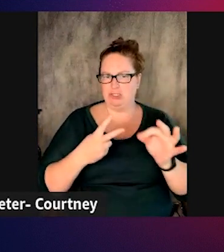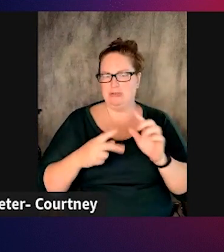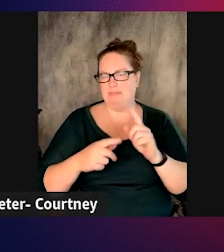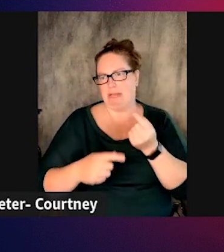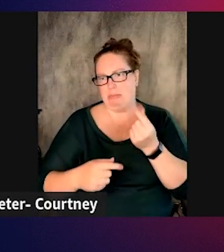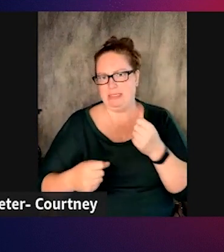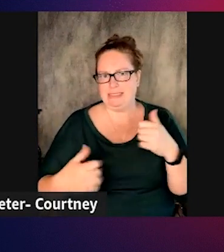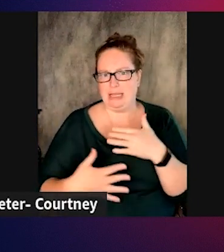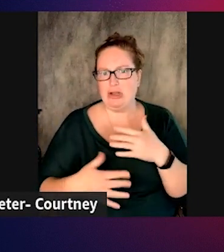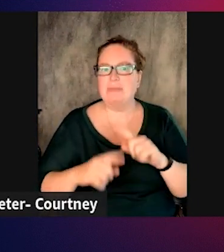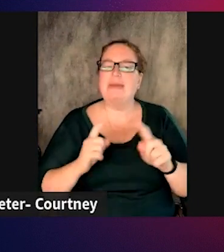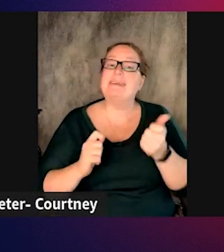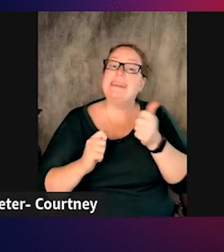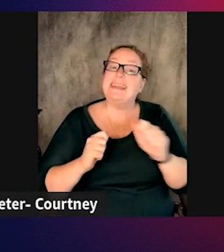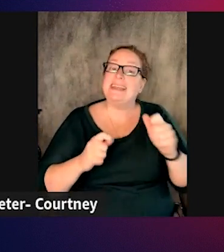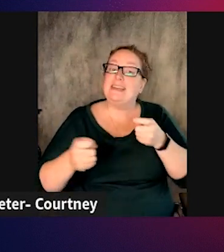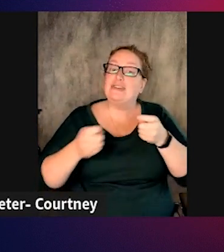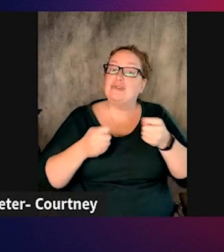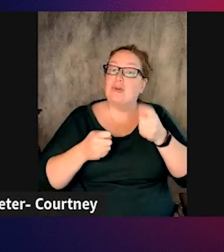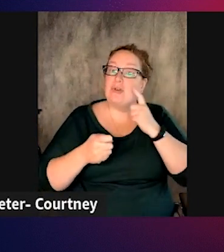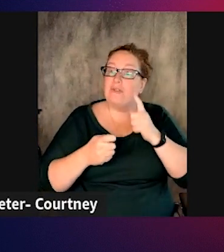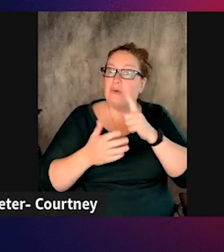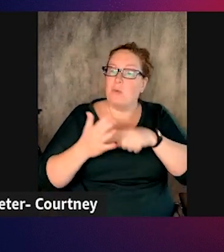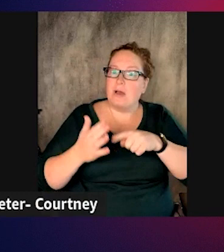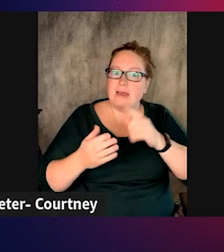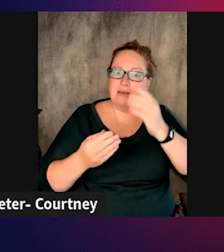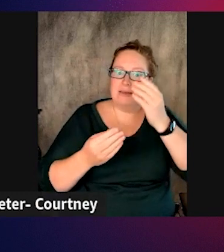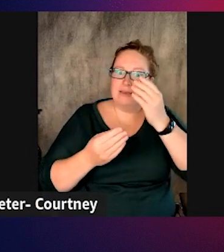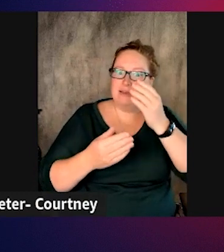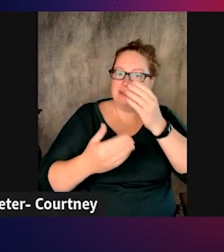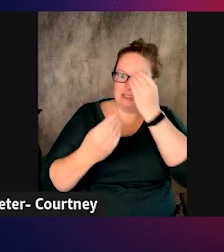the data that's actually shared between the source and the monitoring account?